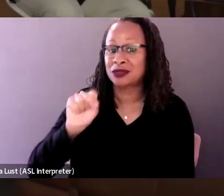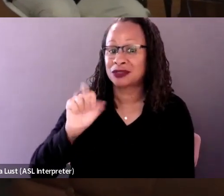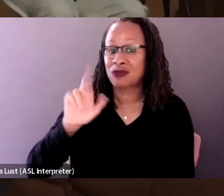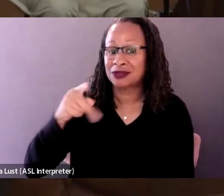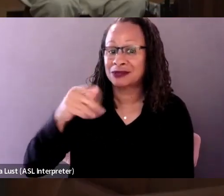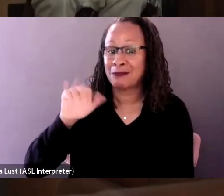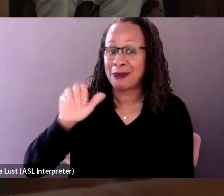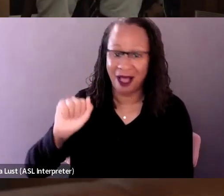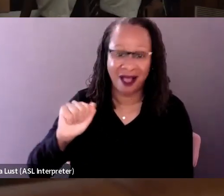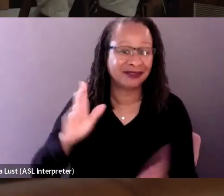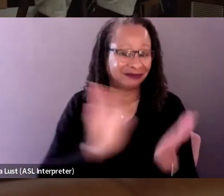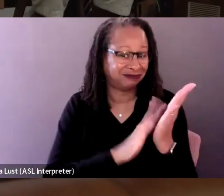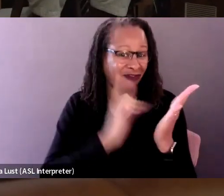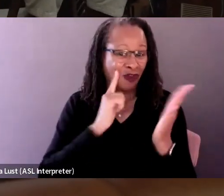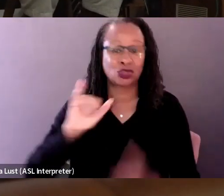Jules.